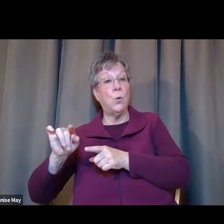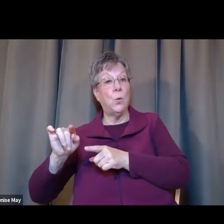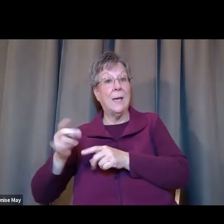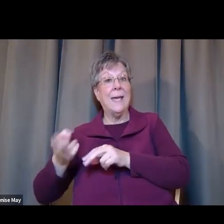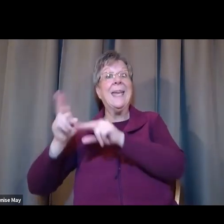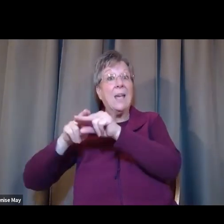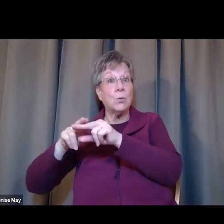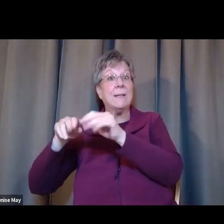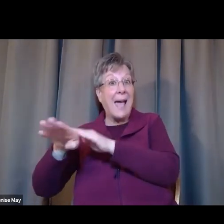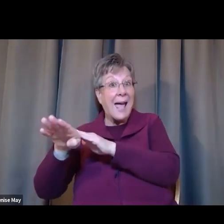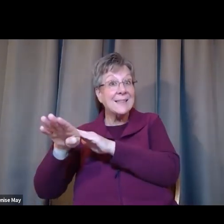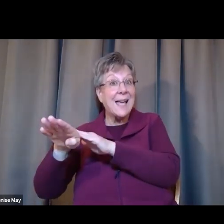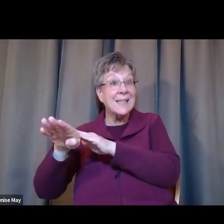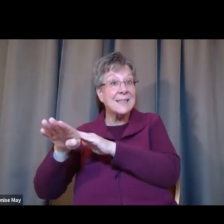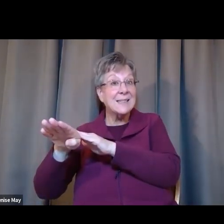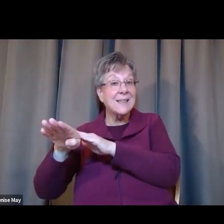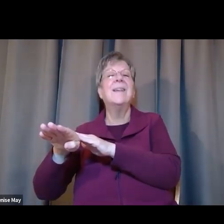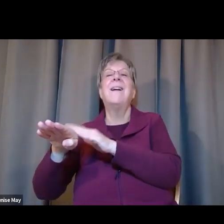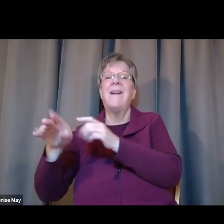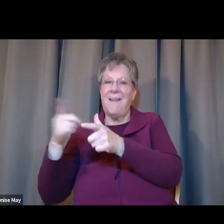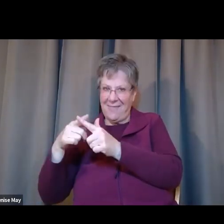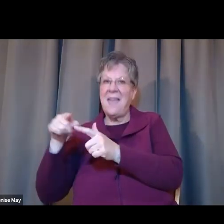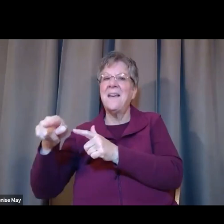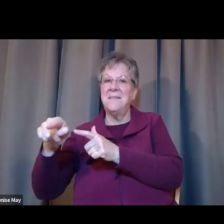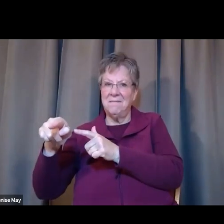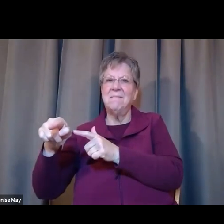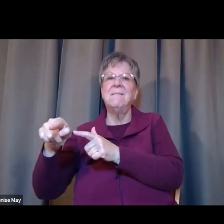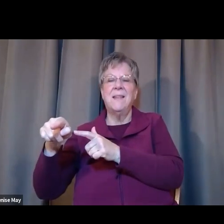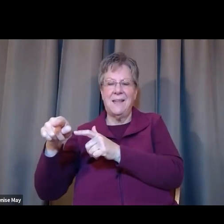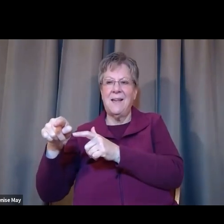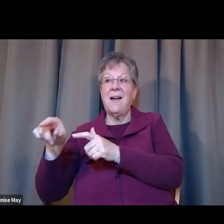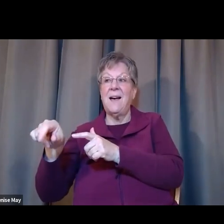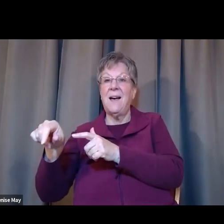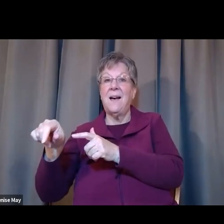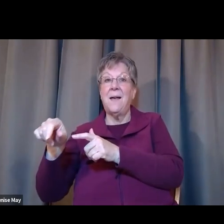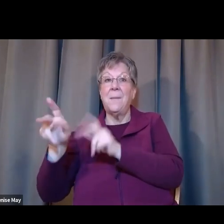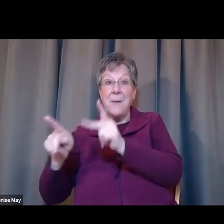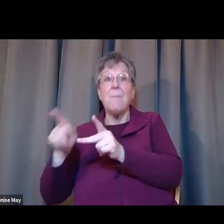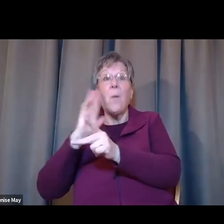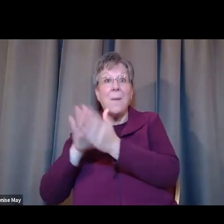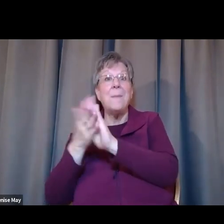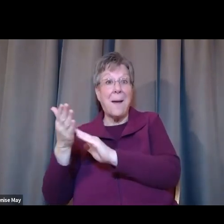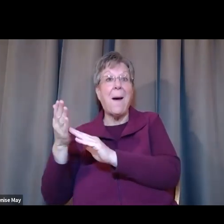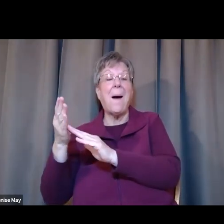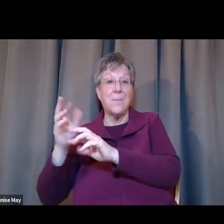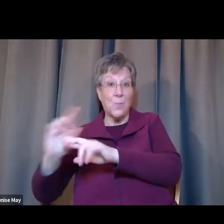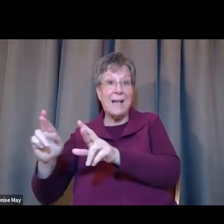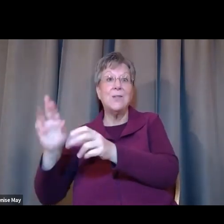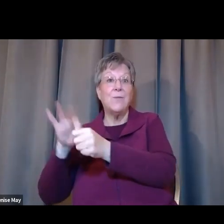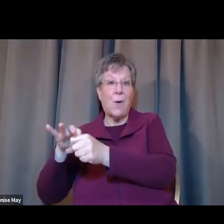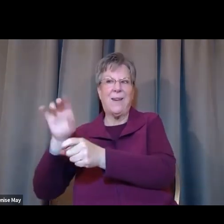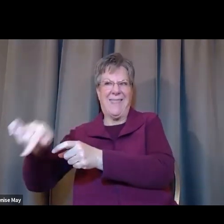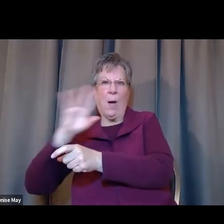increase access, that it's going to make eligible all these latent Democratic voters, and that's going to be a threat to